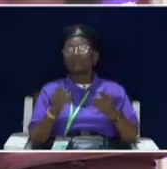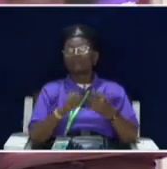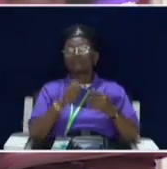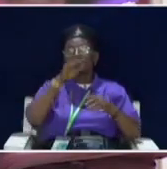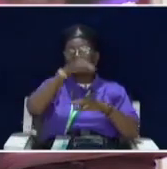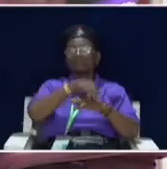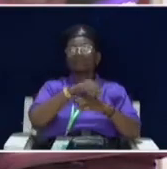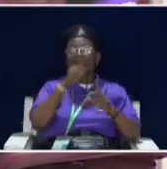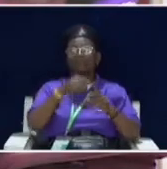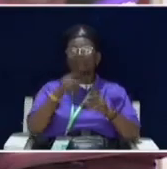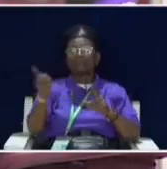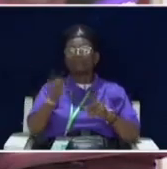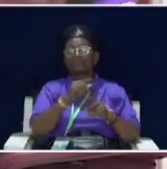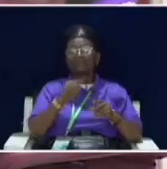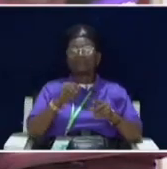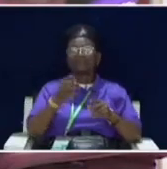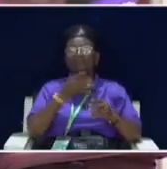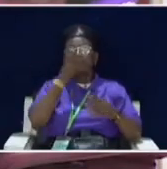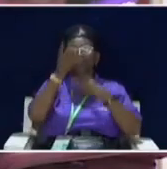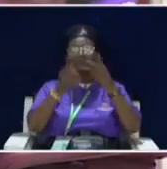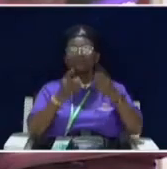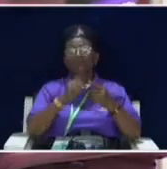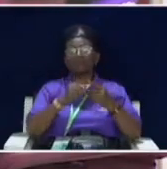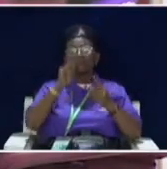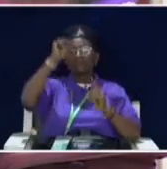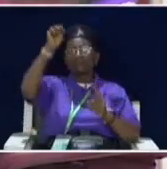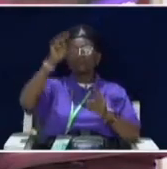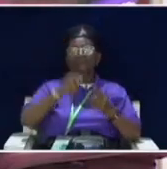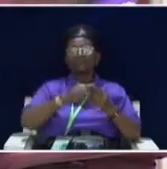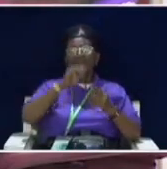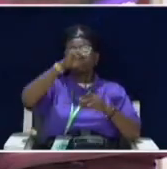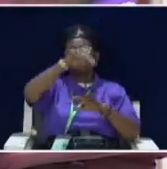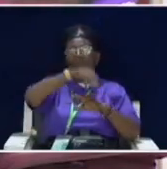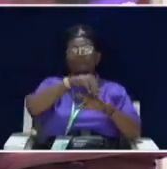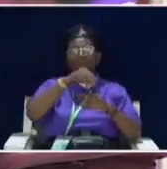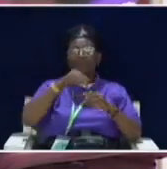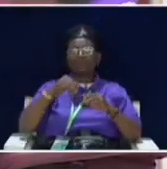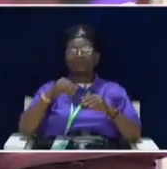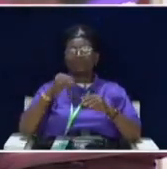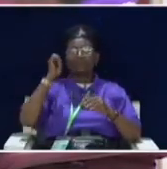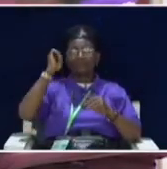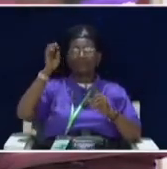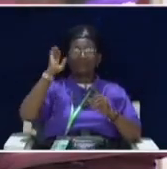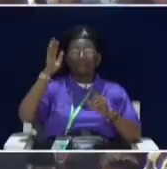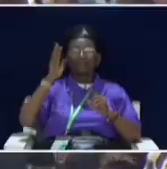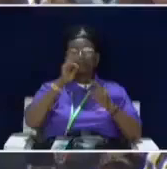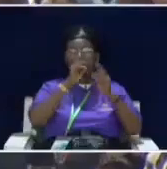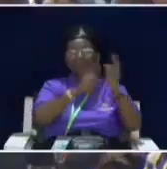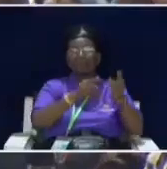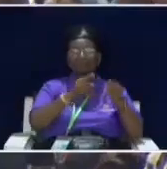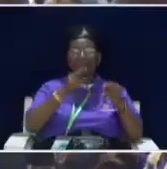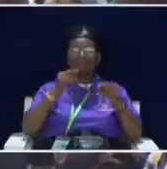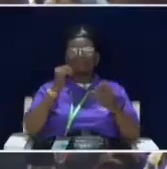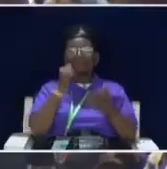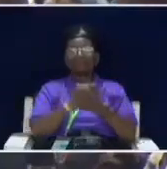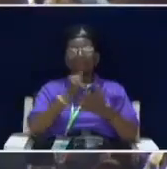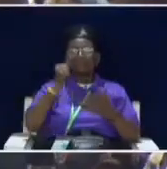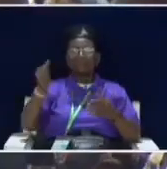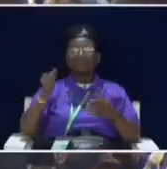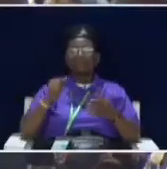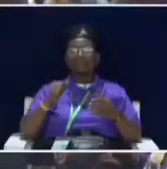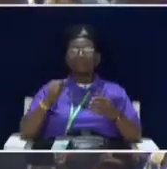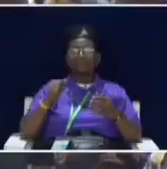cry to him tonight, tó bá wá kí pé pé lálẹ́ yìí, he will respond. Yóò dá Ọlọ́run.